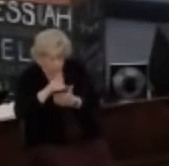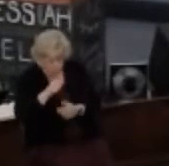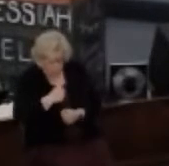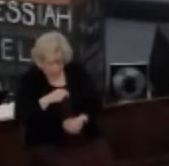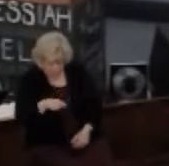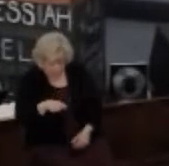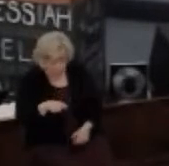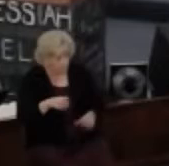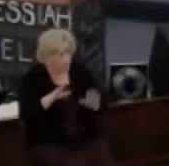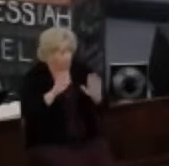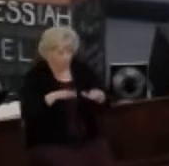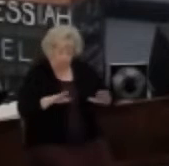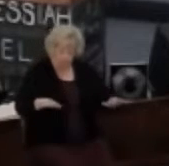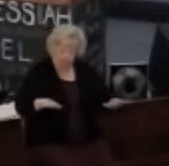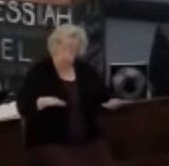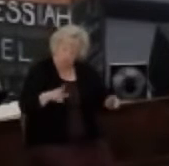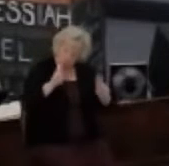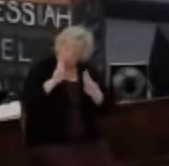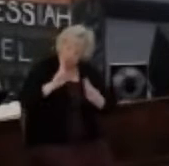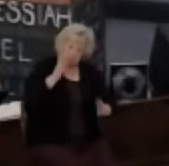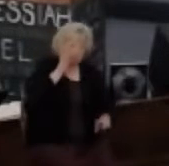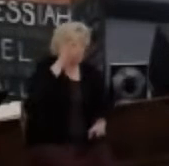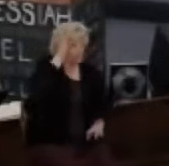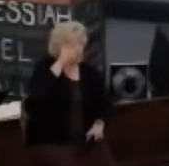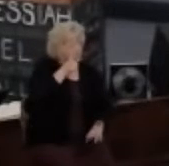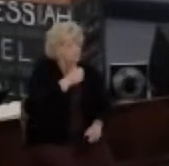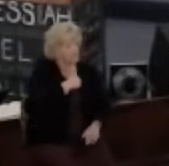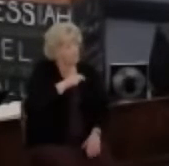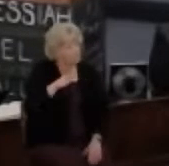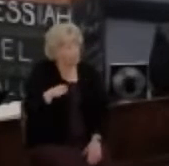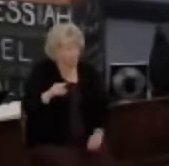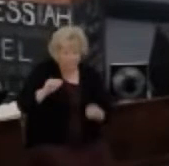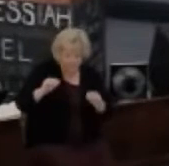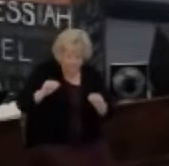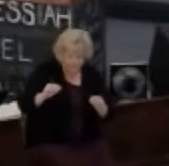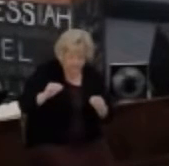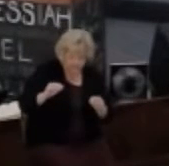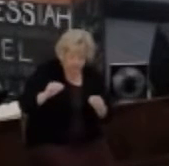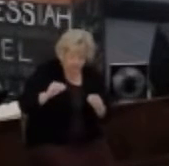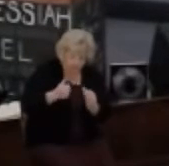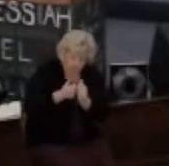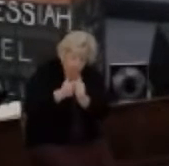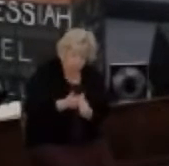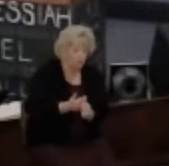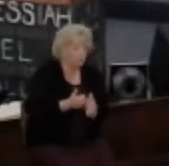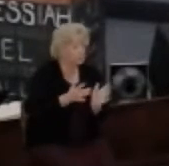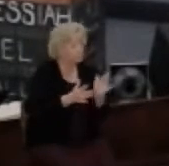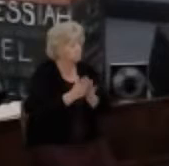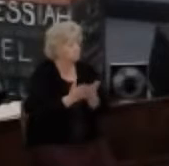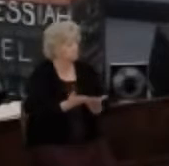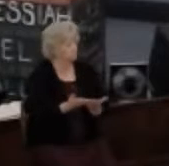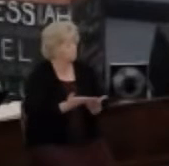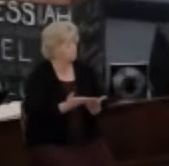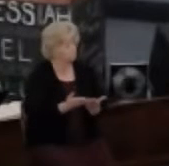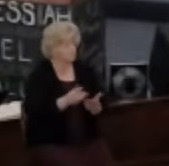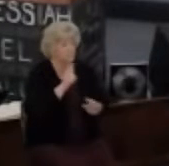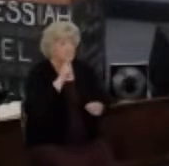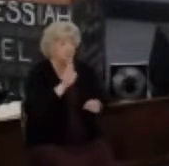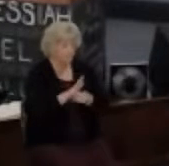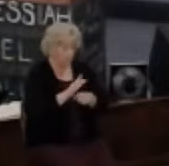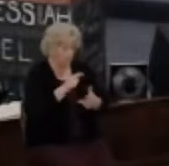children will love and honor parents who love them and teach them according to the Bible. Be committed to